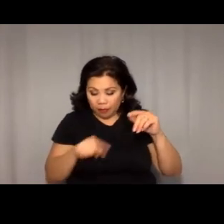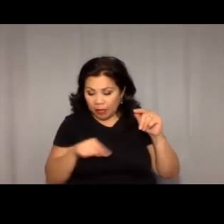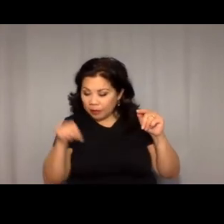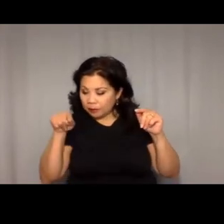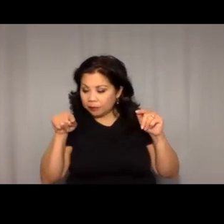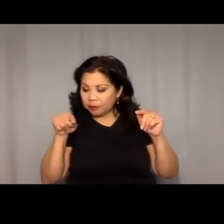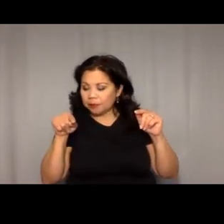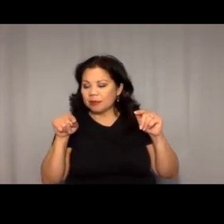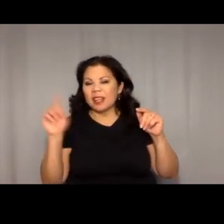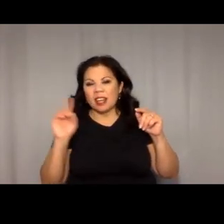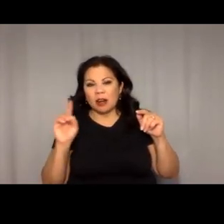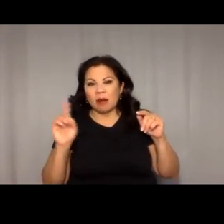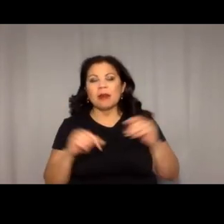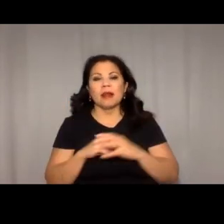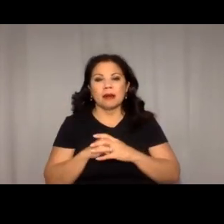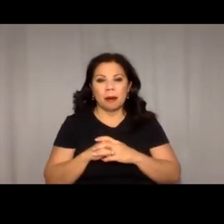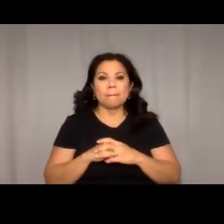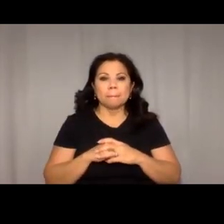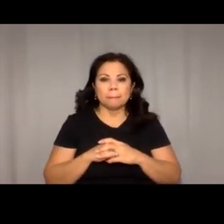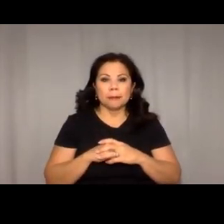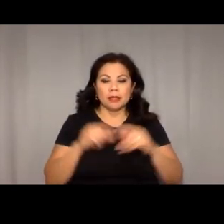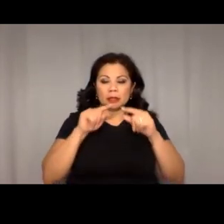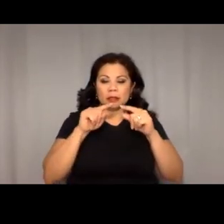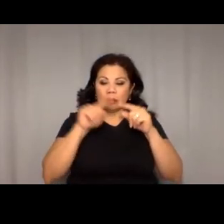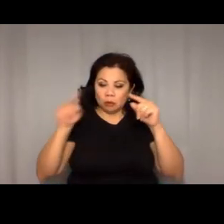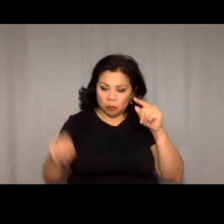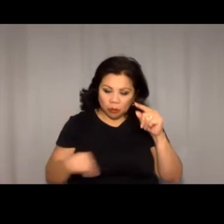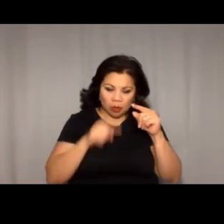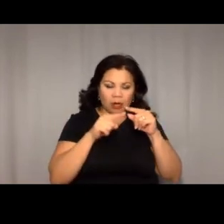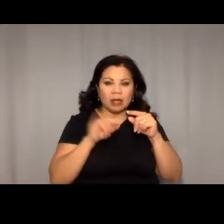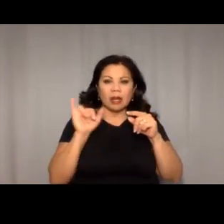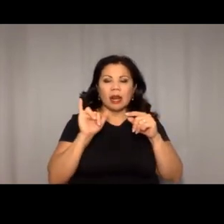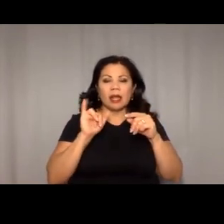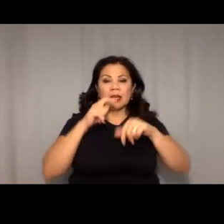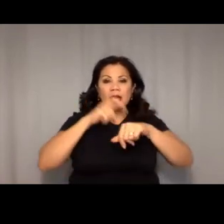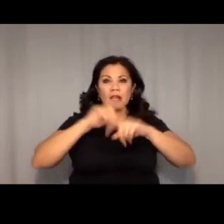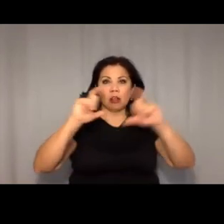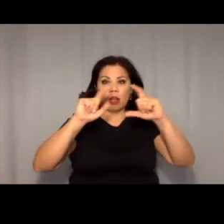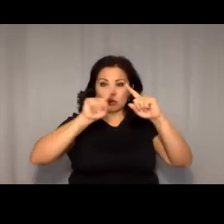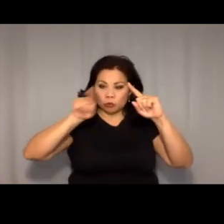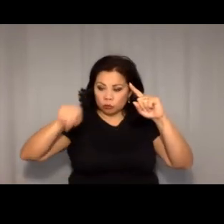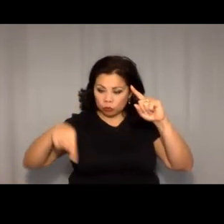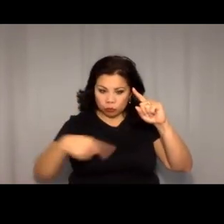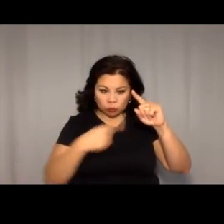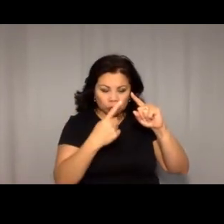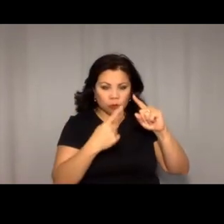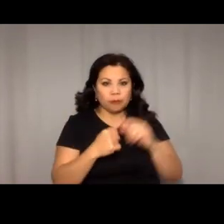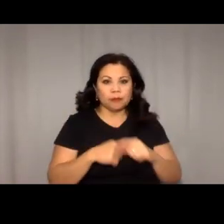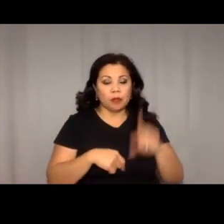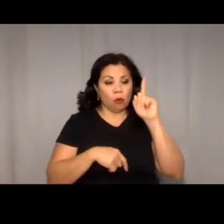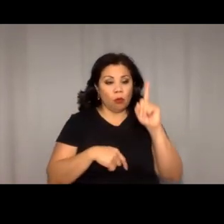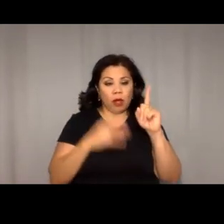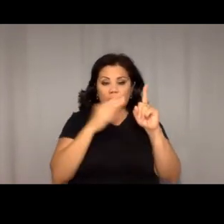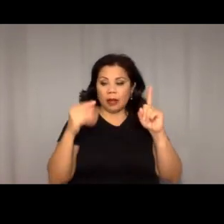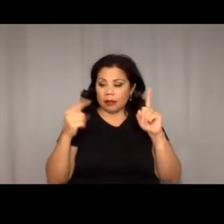it goes your numerator, and then it goes your denominator. So think about it in a clockwise fashion, right? So this will be 1, and